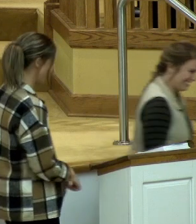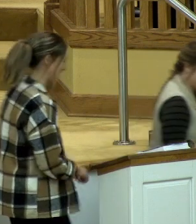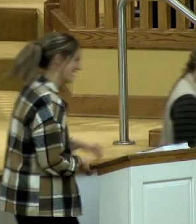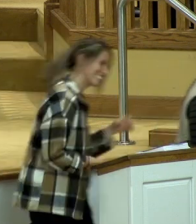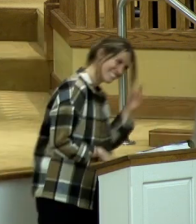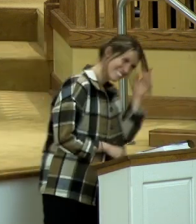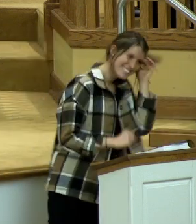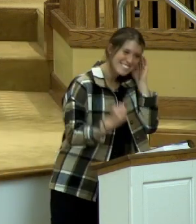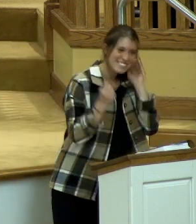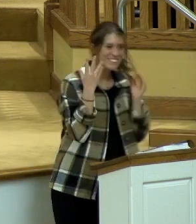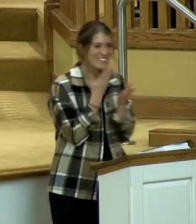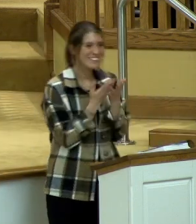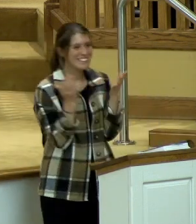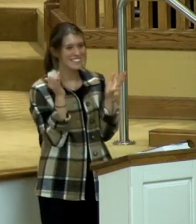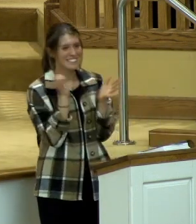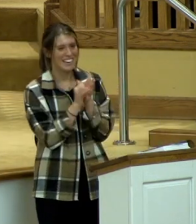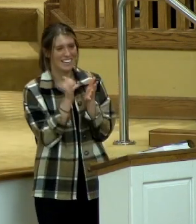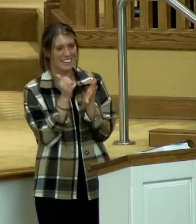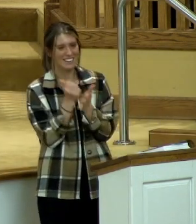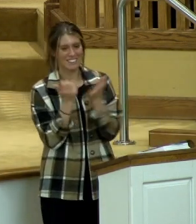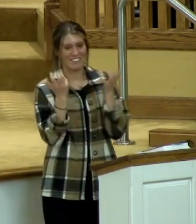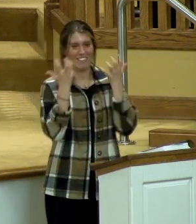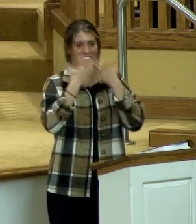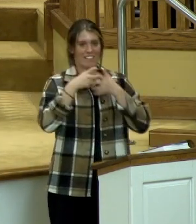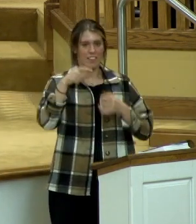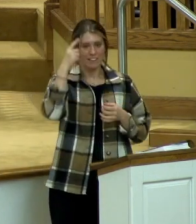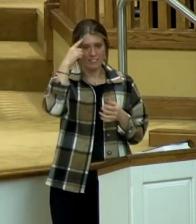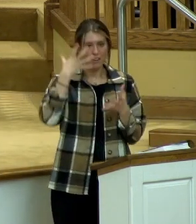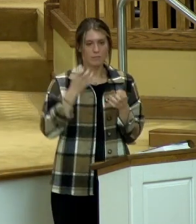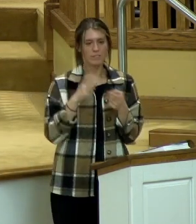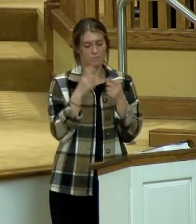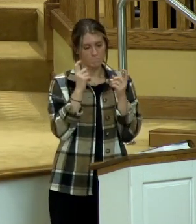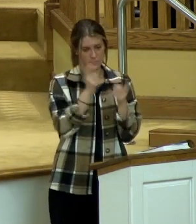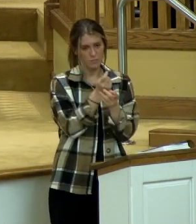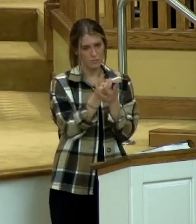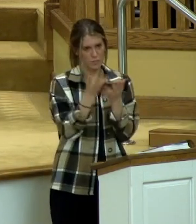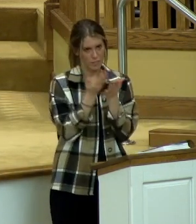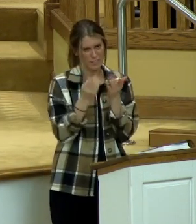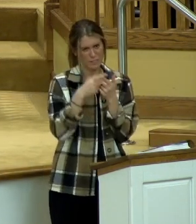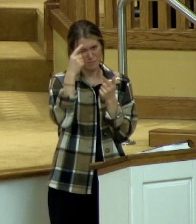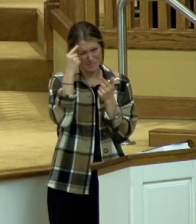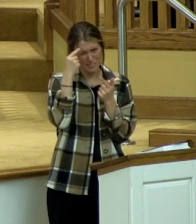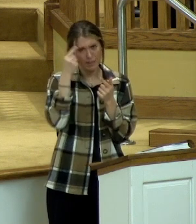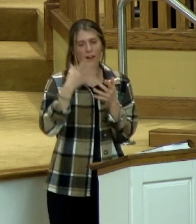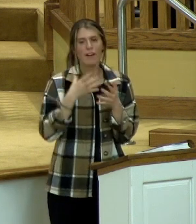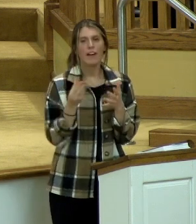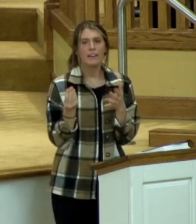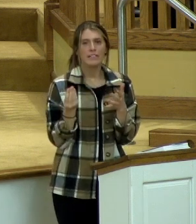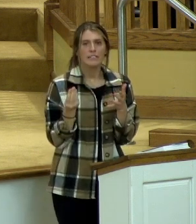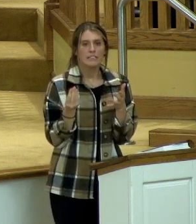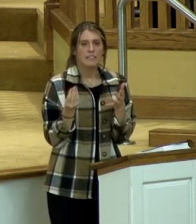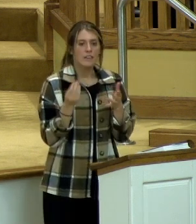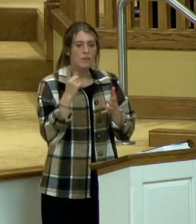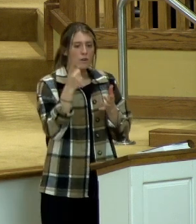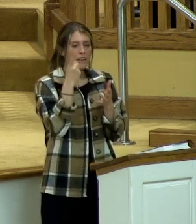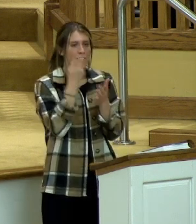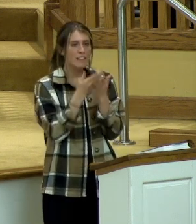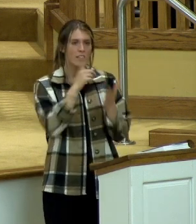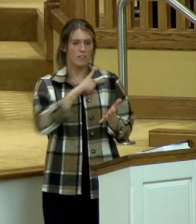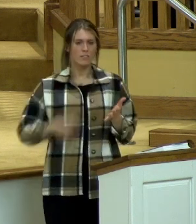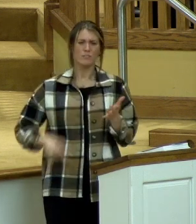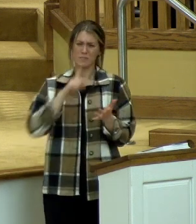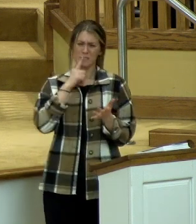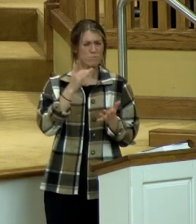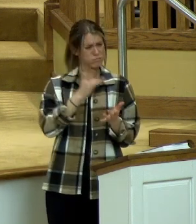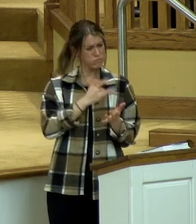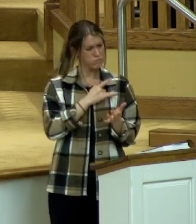things that you just bring together in the sun. I just want to give you a couple things to echo what everybody's already said and add one little thought that the Lord just kind of gave me the other day,